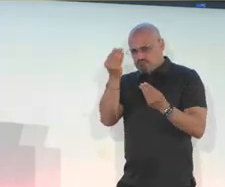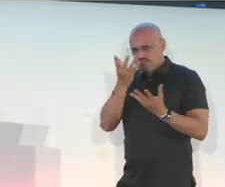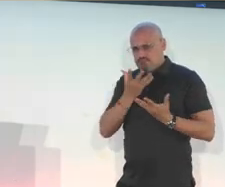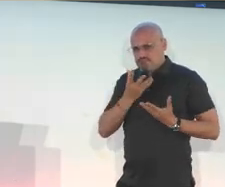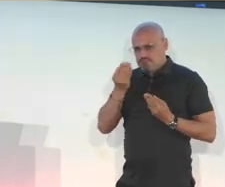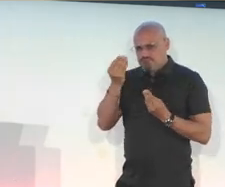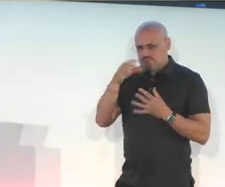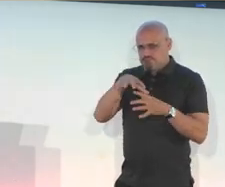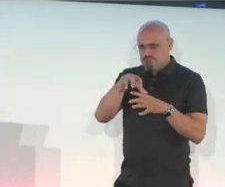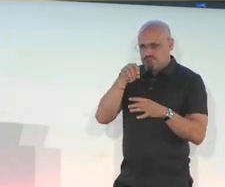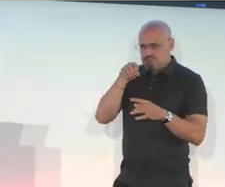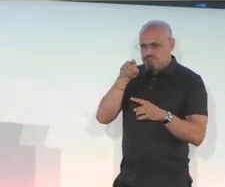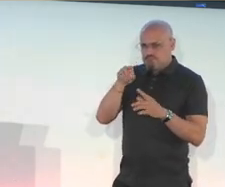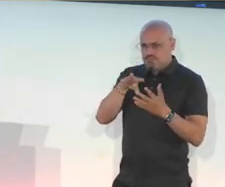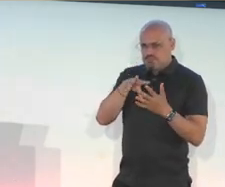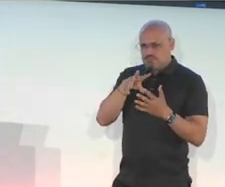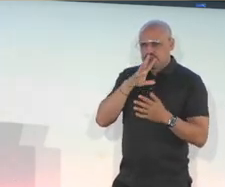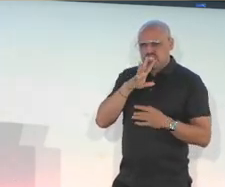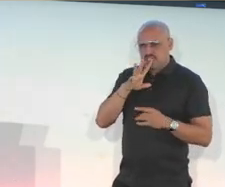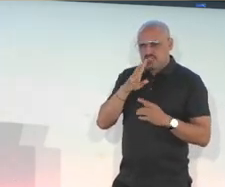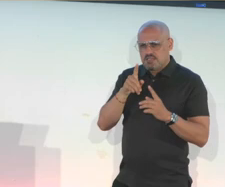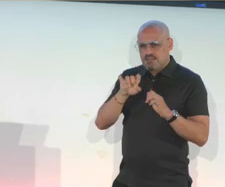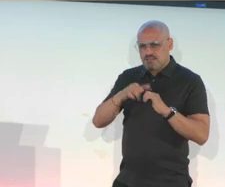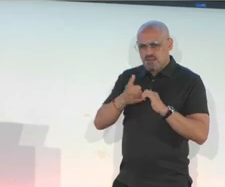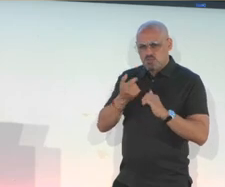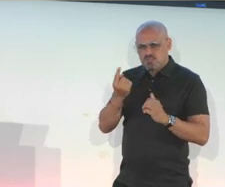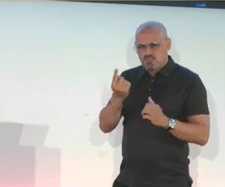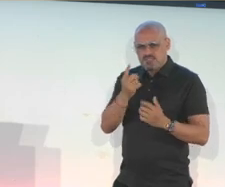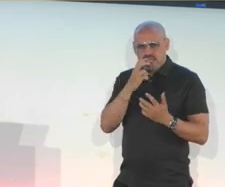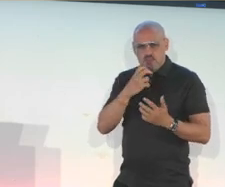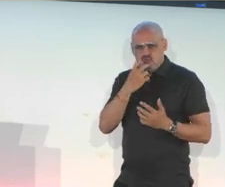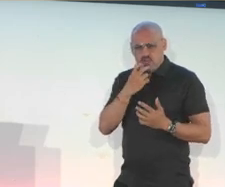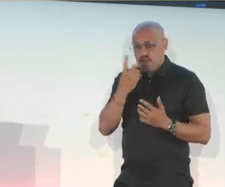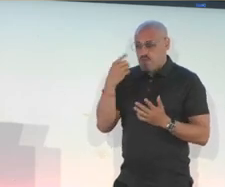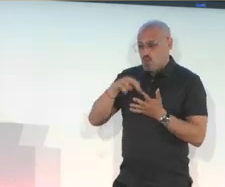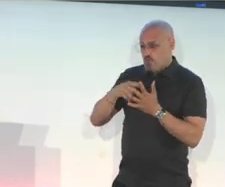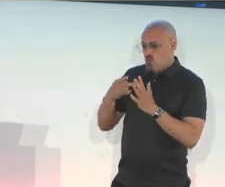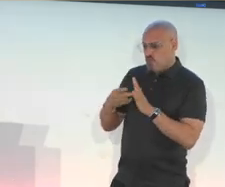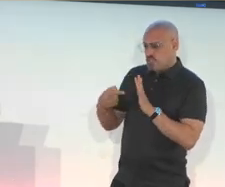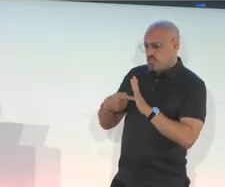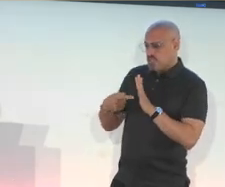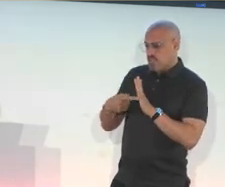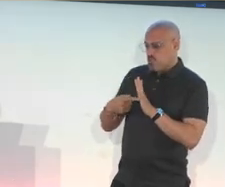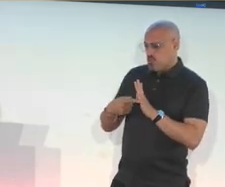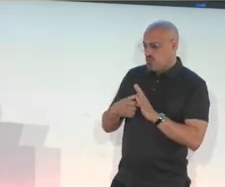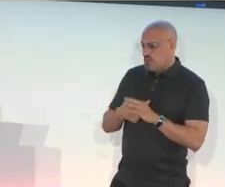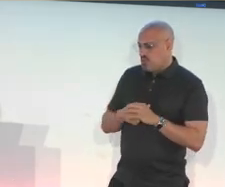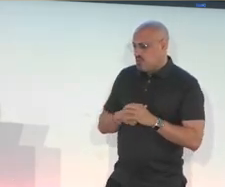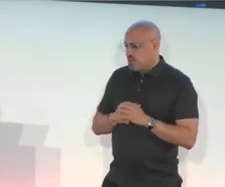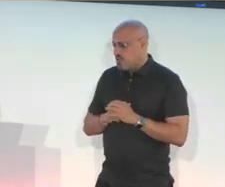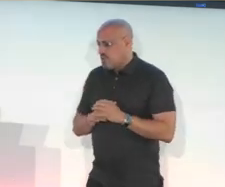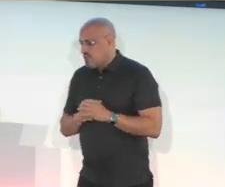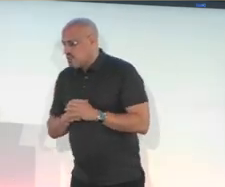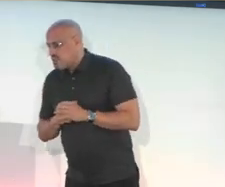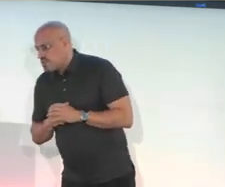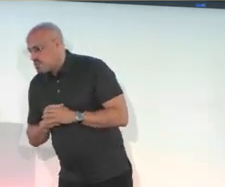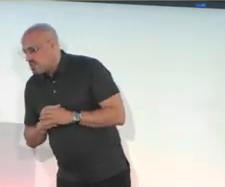that the person is speaking just by lip reading. And for the purposes of example,